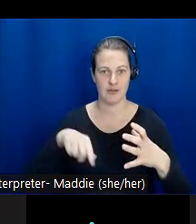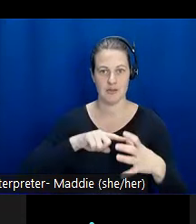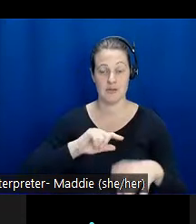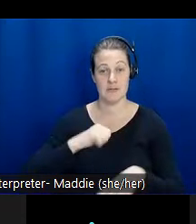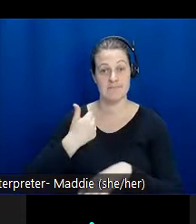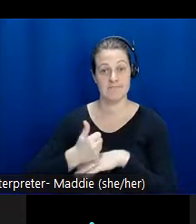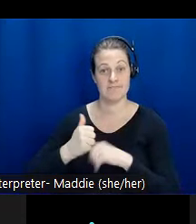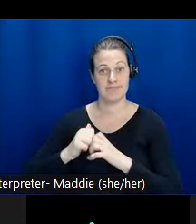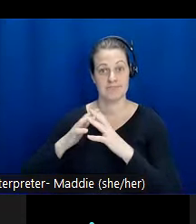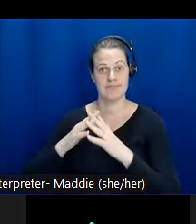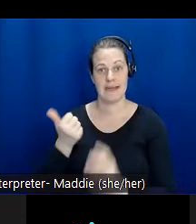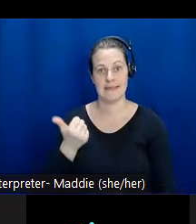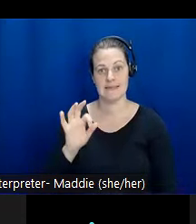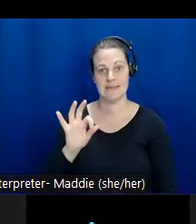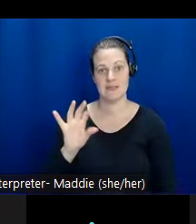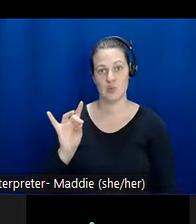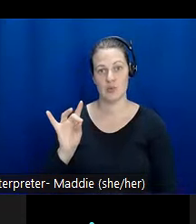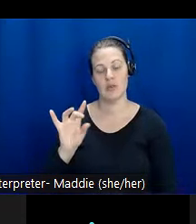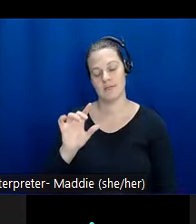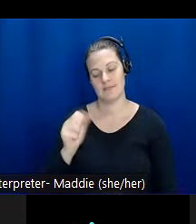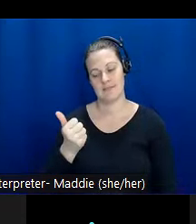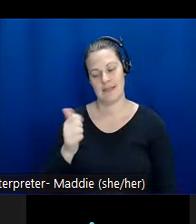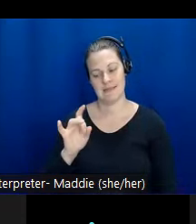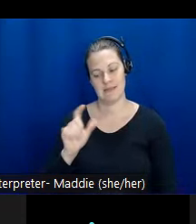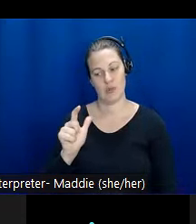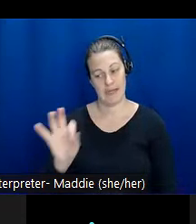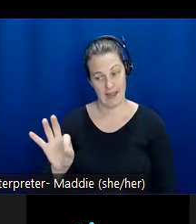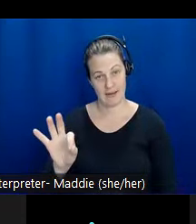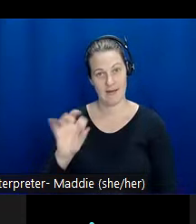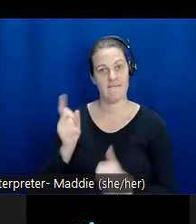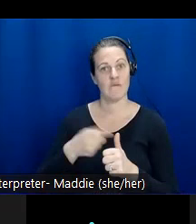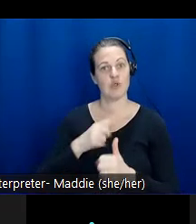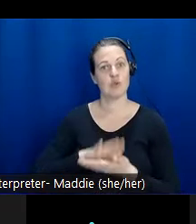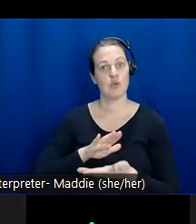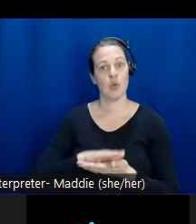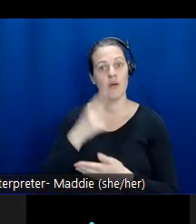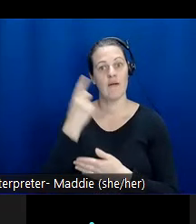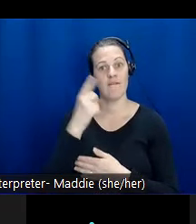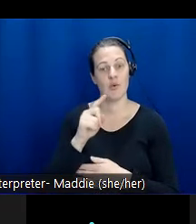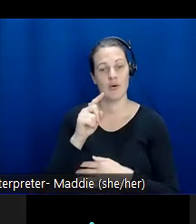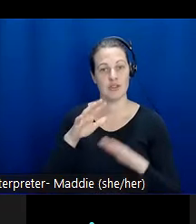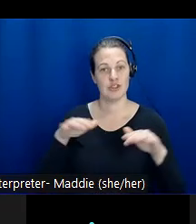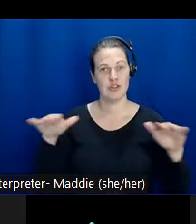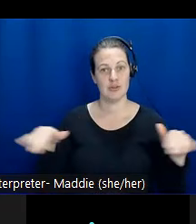was the first school for visually impaired children in the United States.